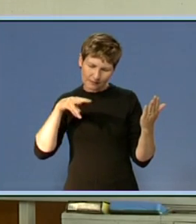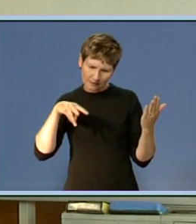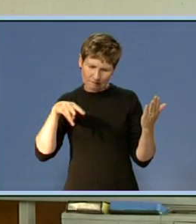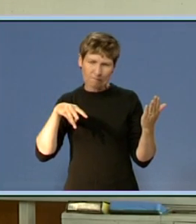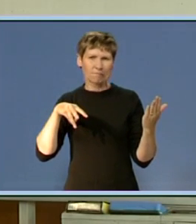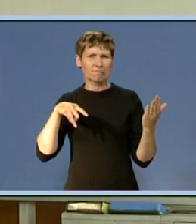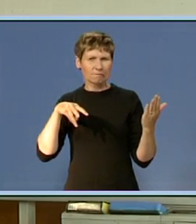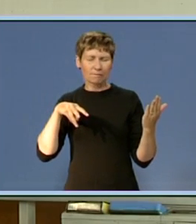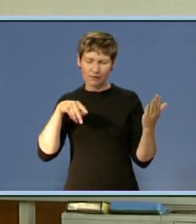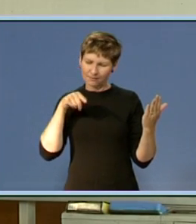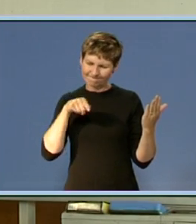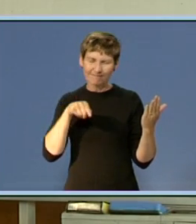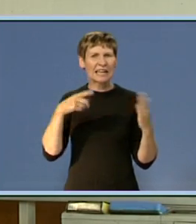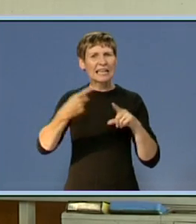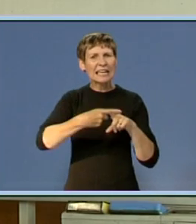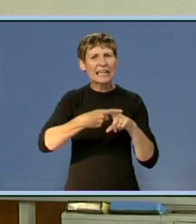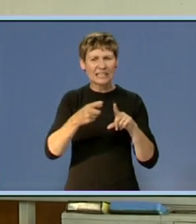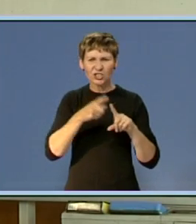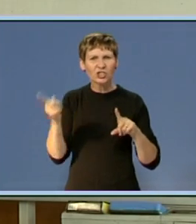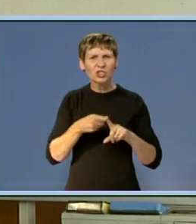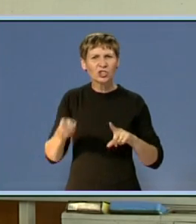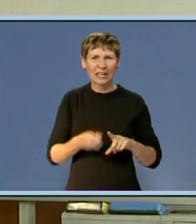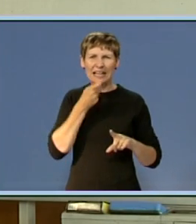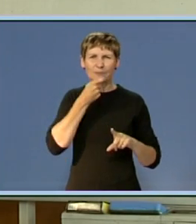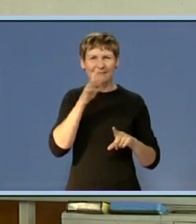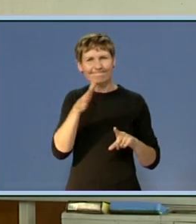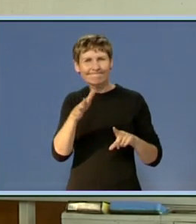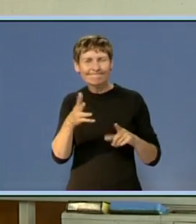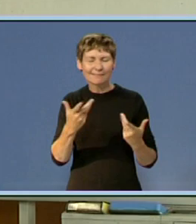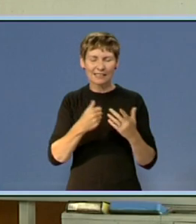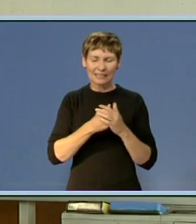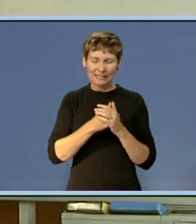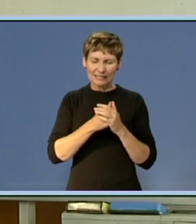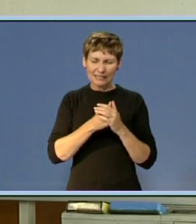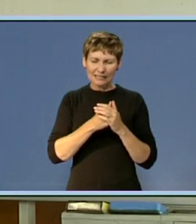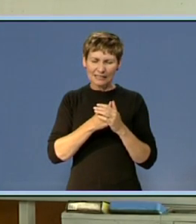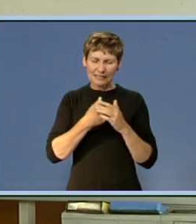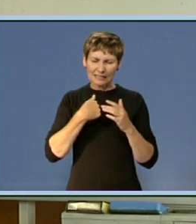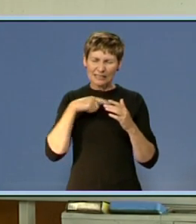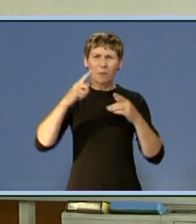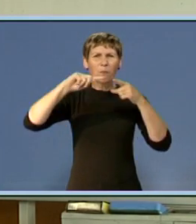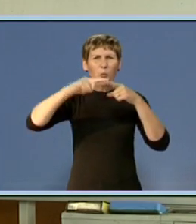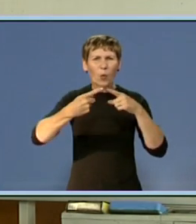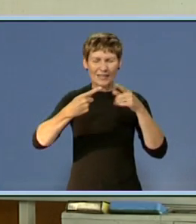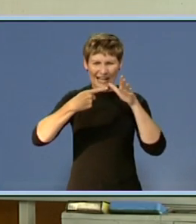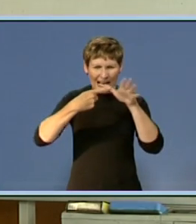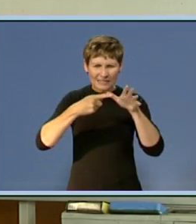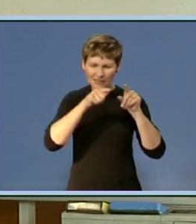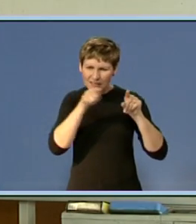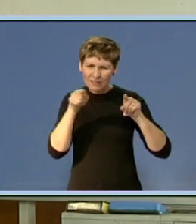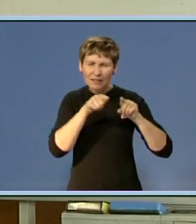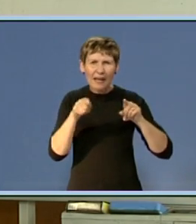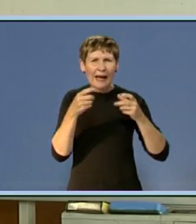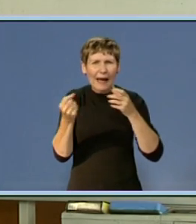had to say, I found that the English was not particularly good. All right, I could understand their point, what